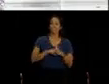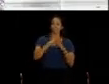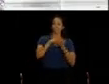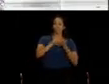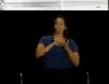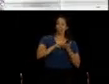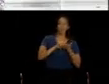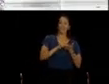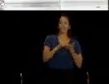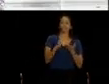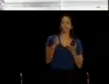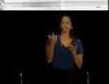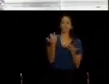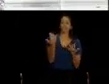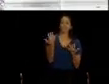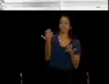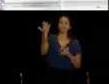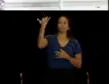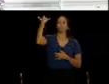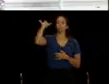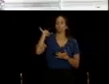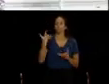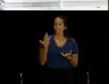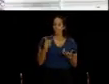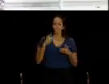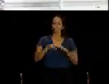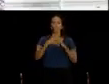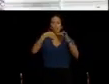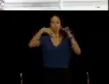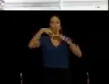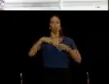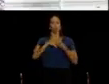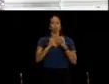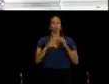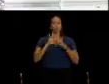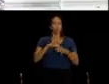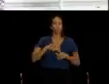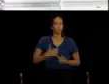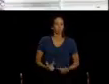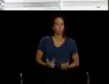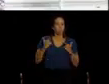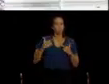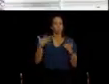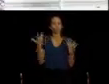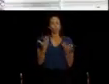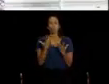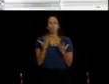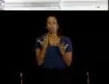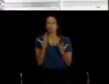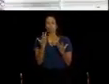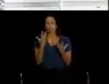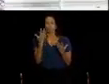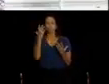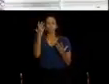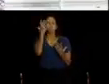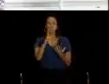long ago read about. I began telling stories about my life and what it was like to be a person with a disability, and